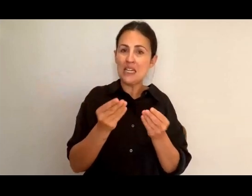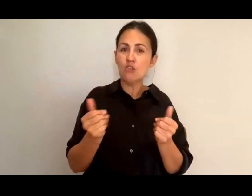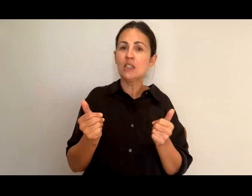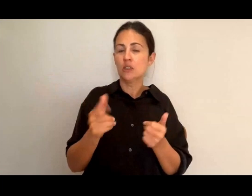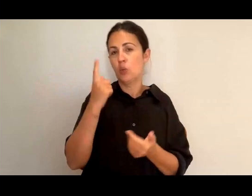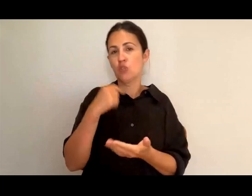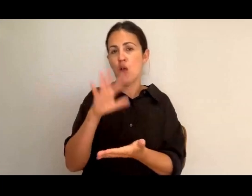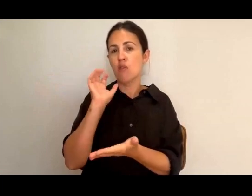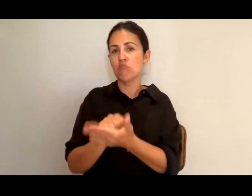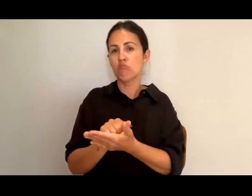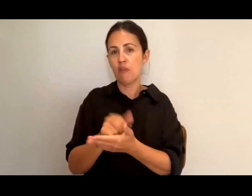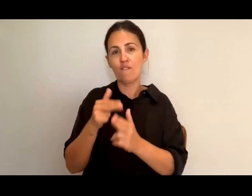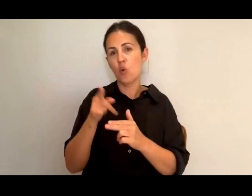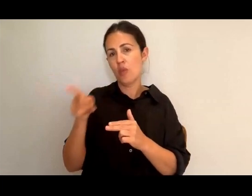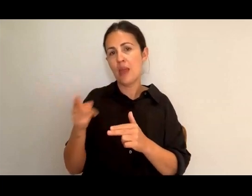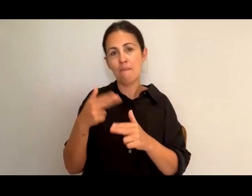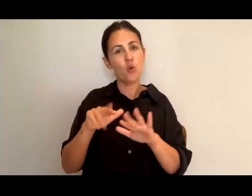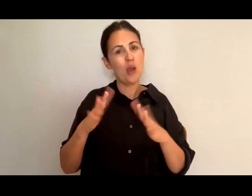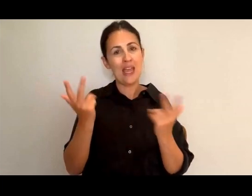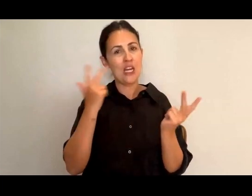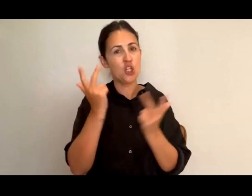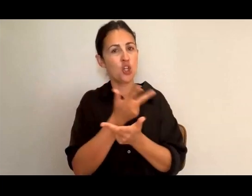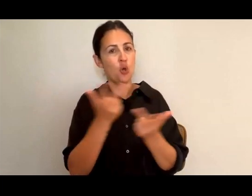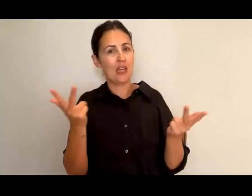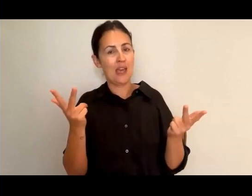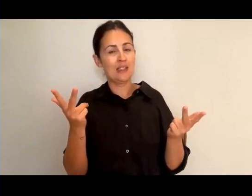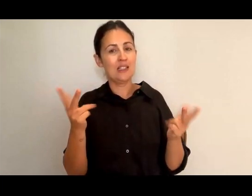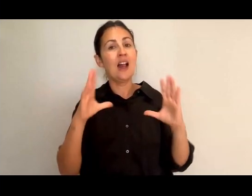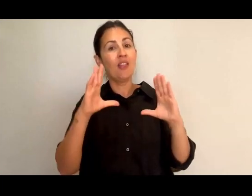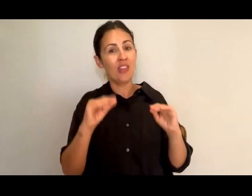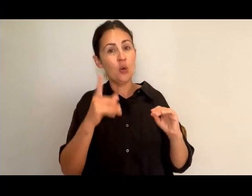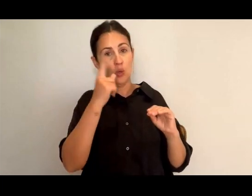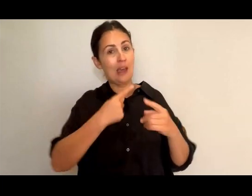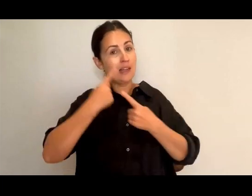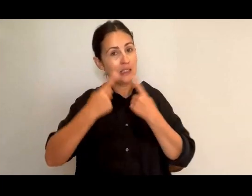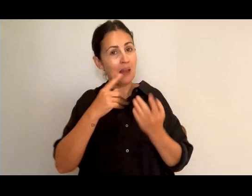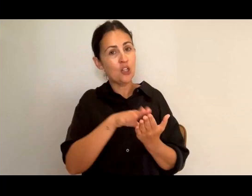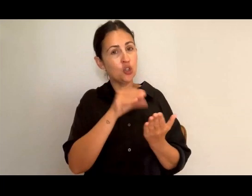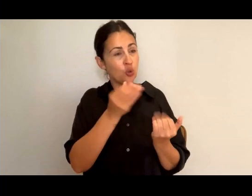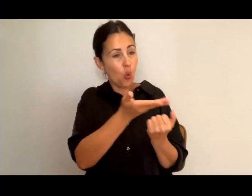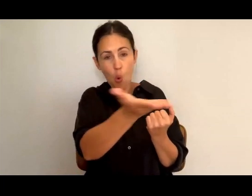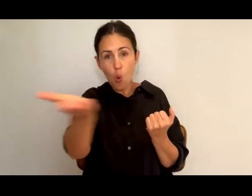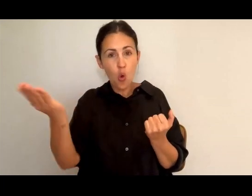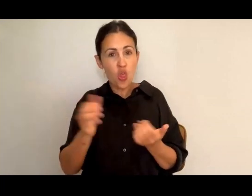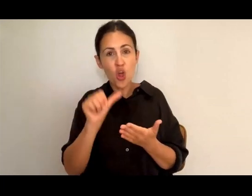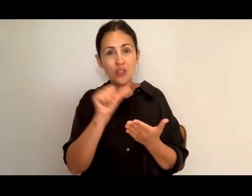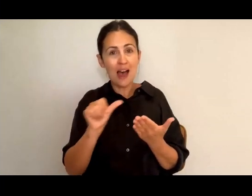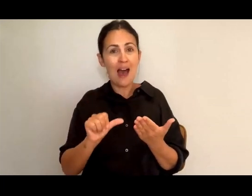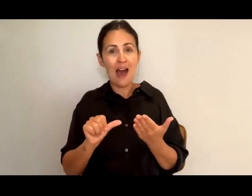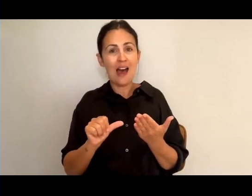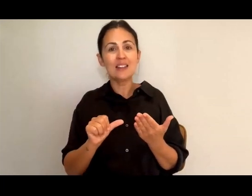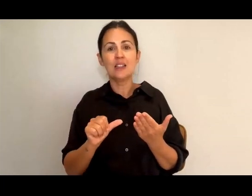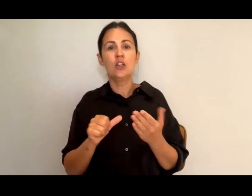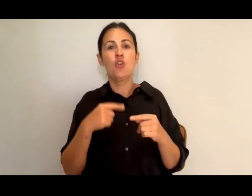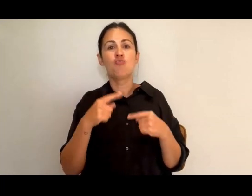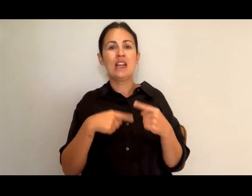showcase level means that we can talk to students about the fact that all the artworks they produce do not have to be ready-mades. So we don't just have to see